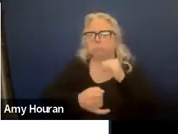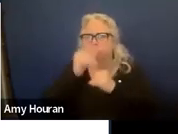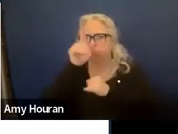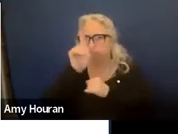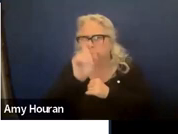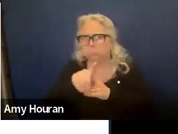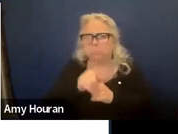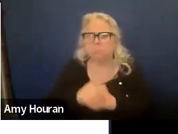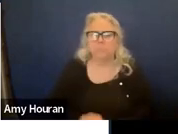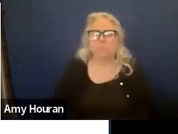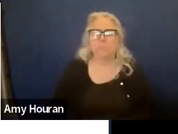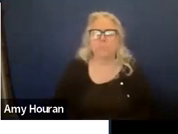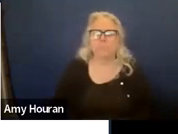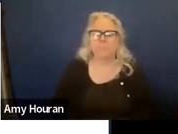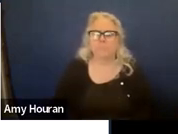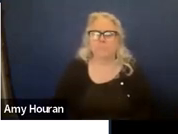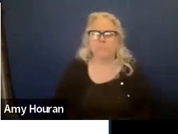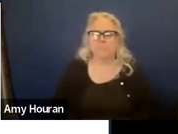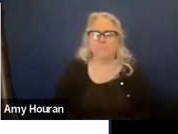questions?